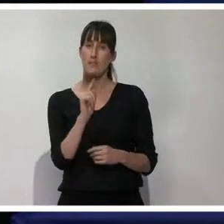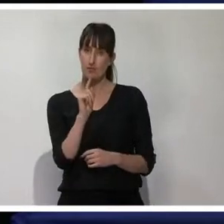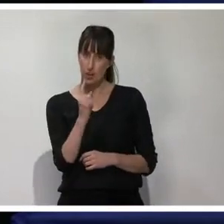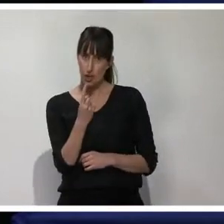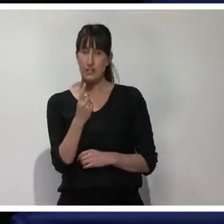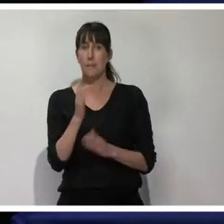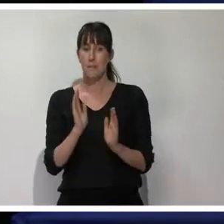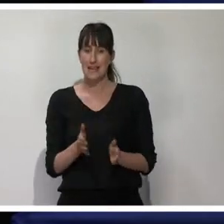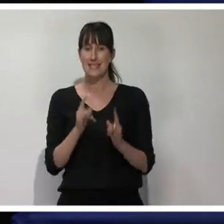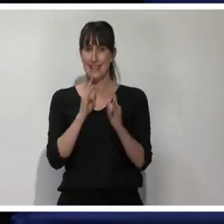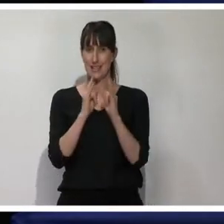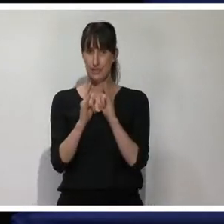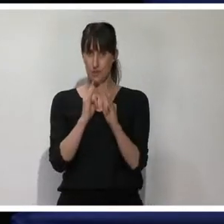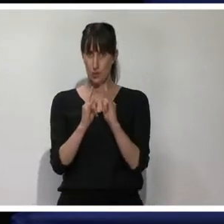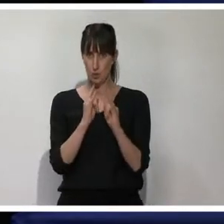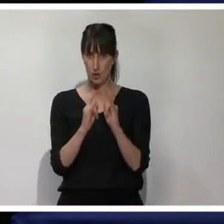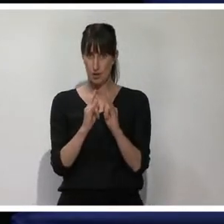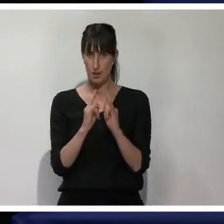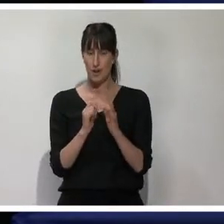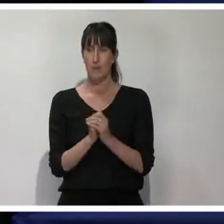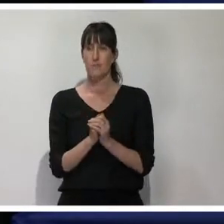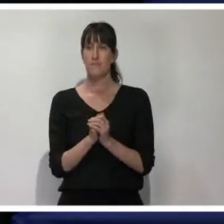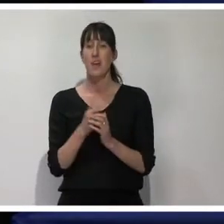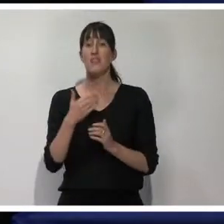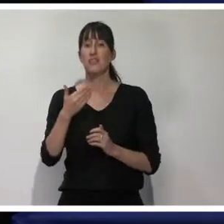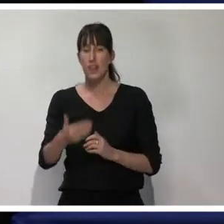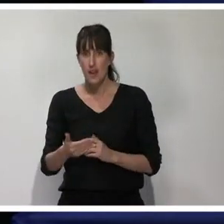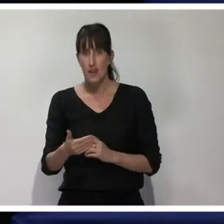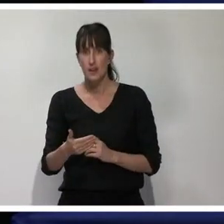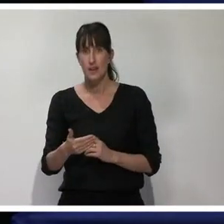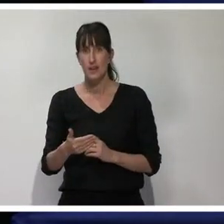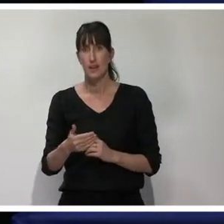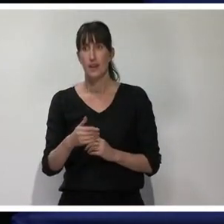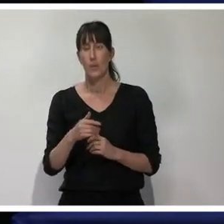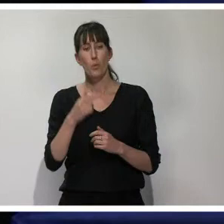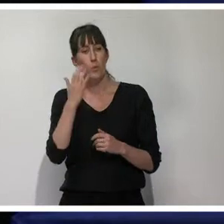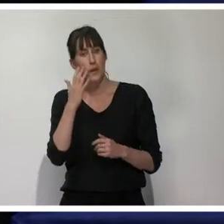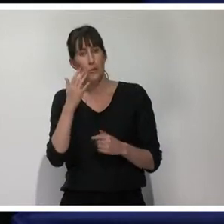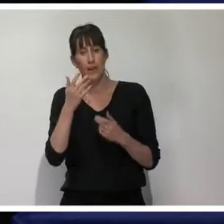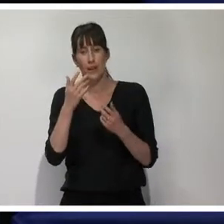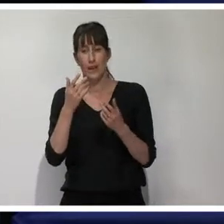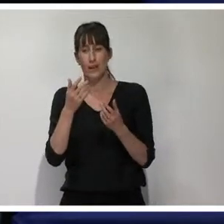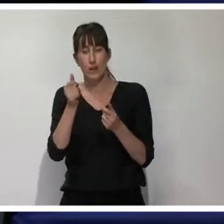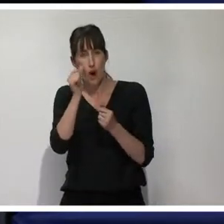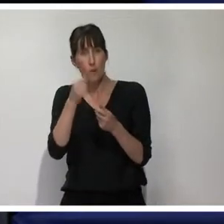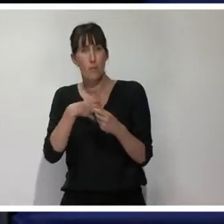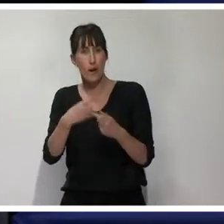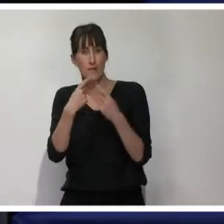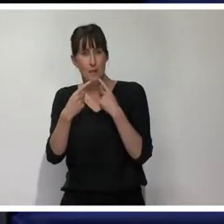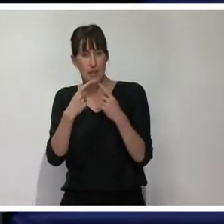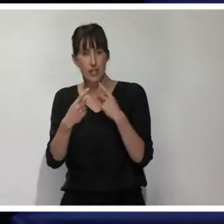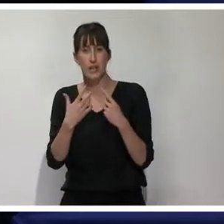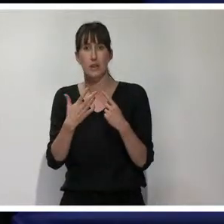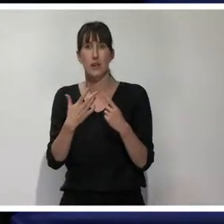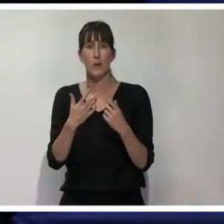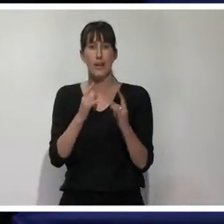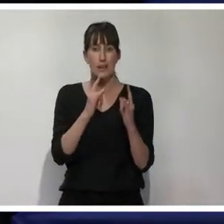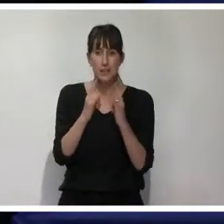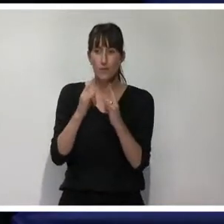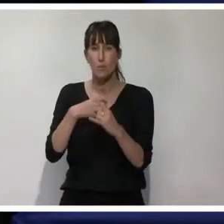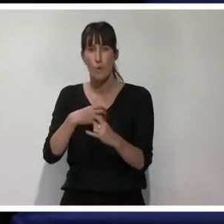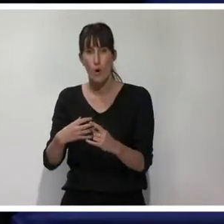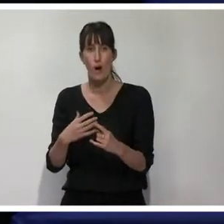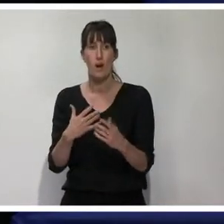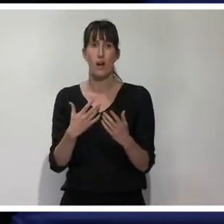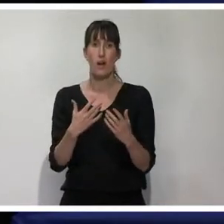first case, and then from there it goes out as we find out other close contacts, starting of course with family members. In this case there were